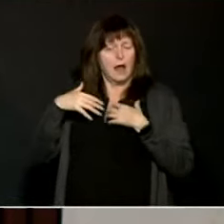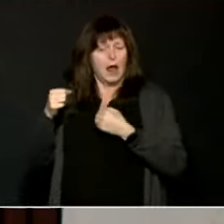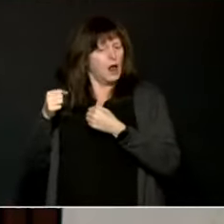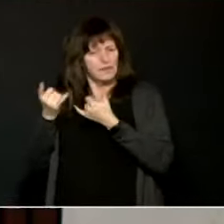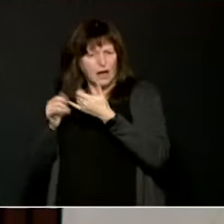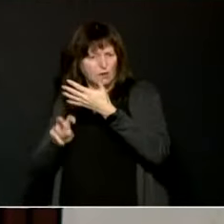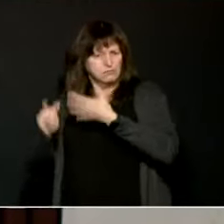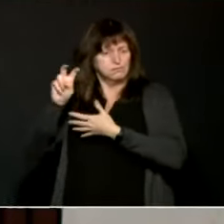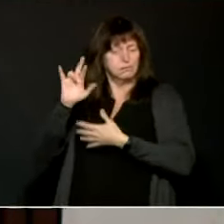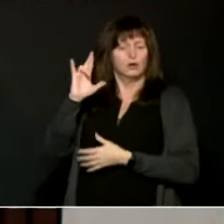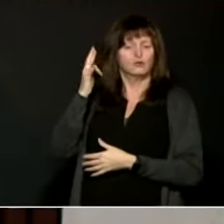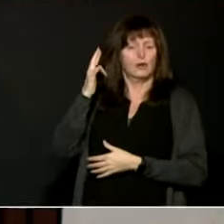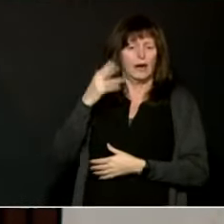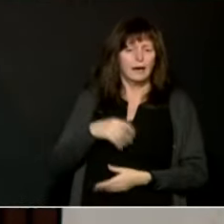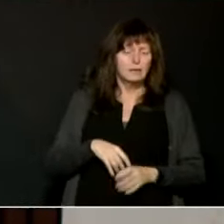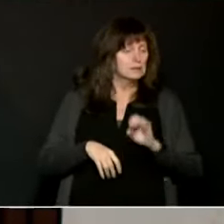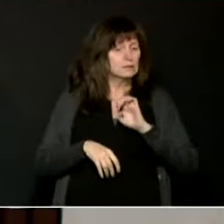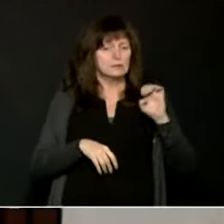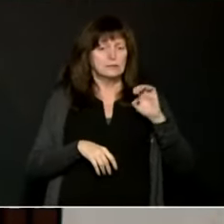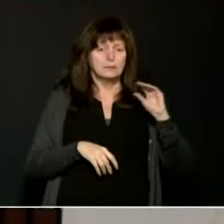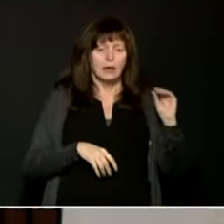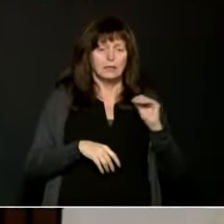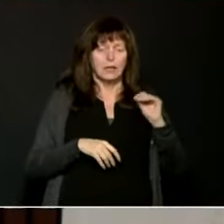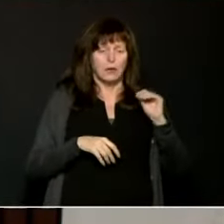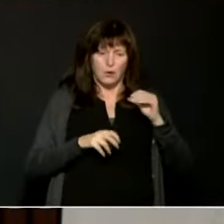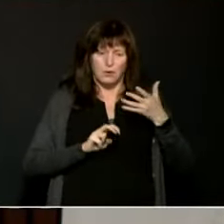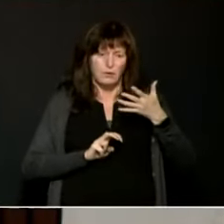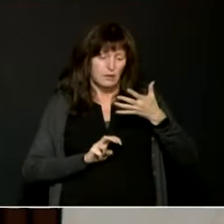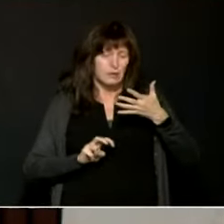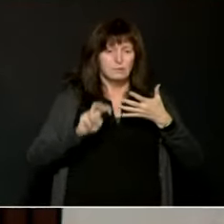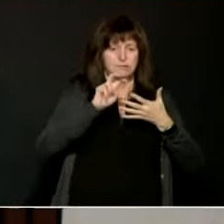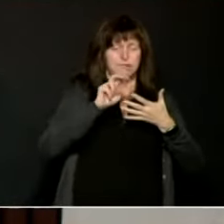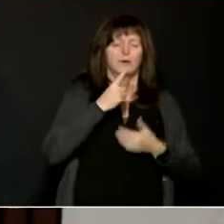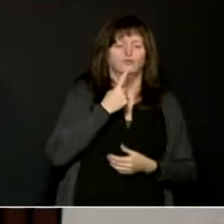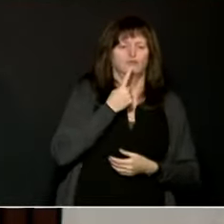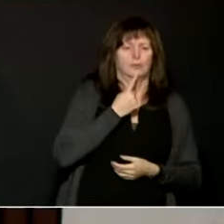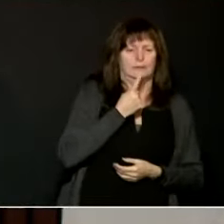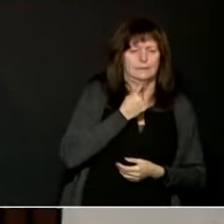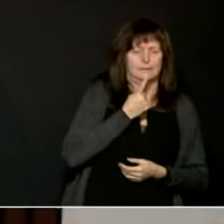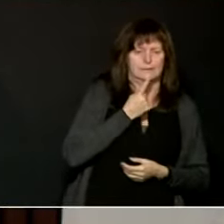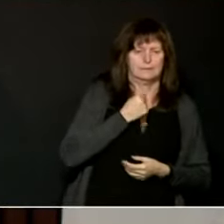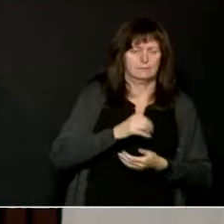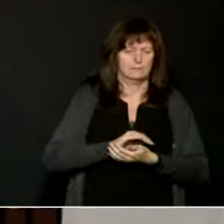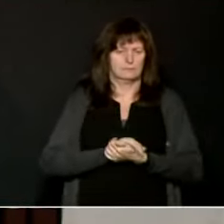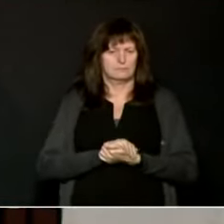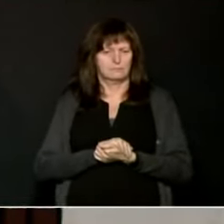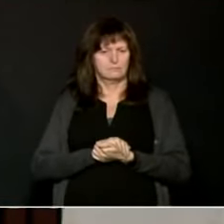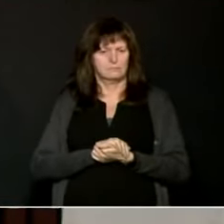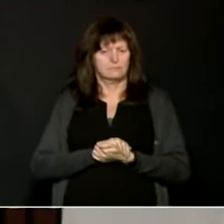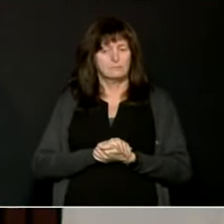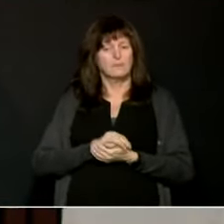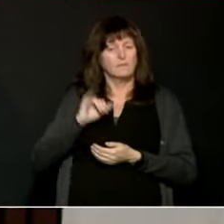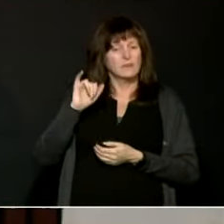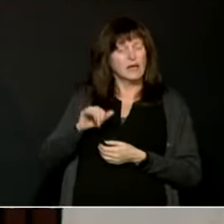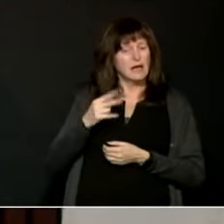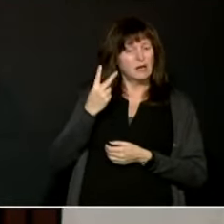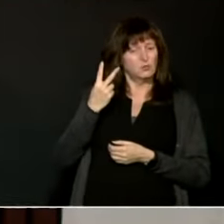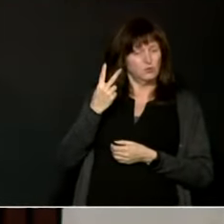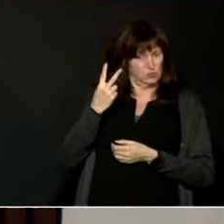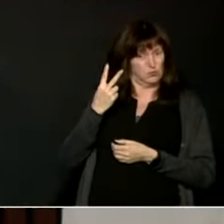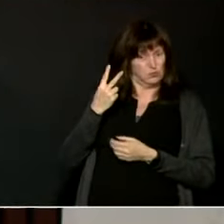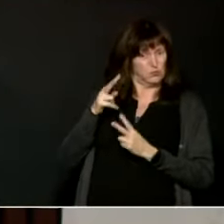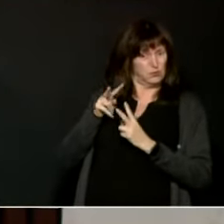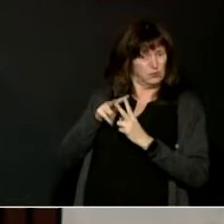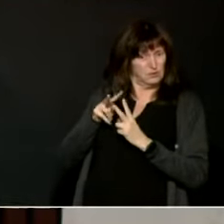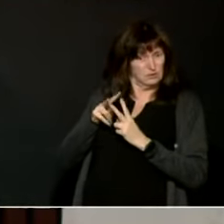Health Unit, which is now in the red control level. These regions are in addition to Temiskaming Health Unit,